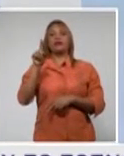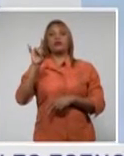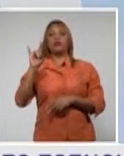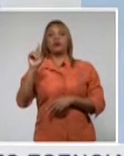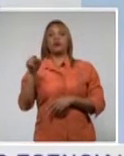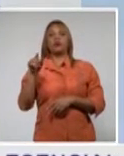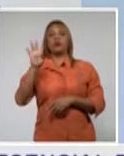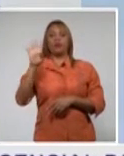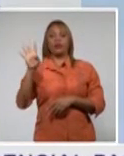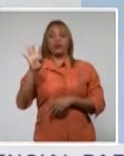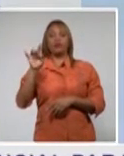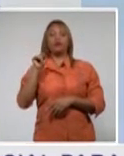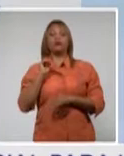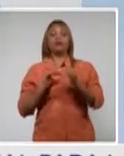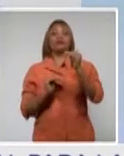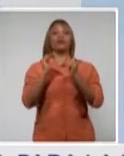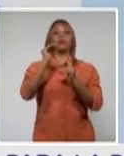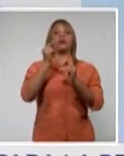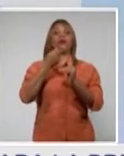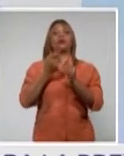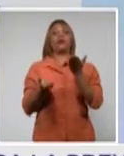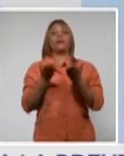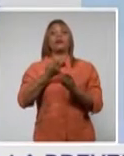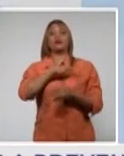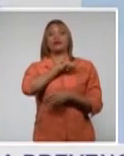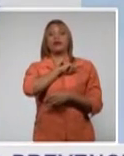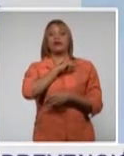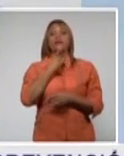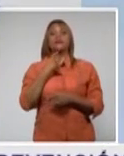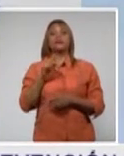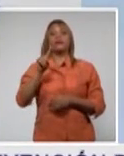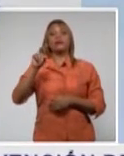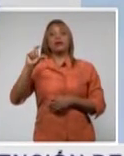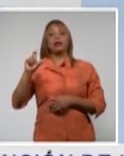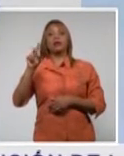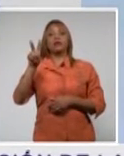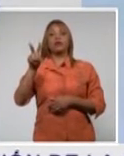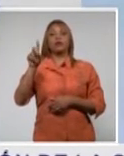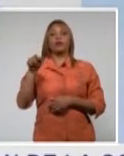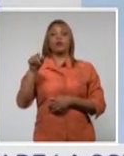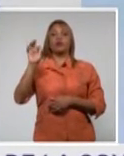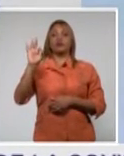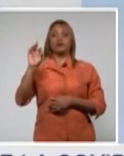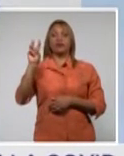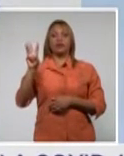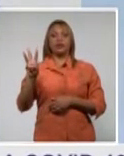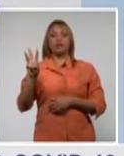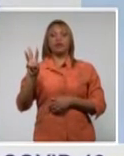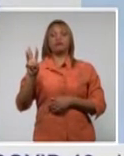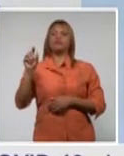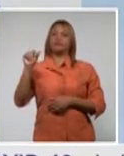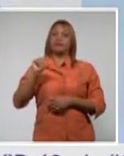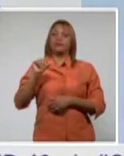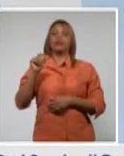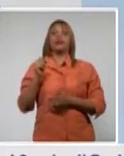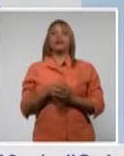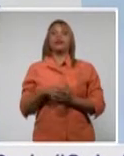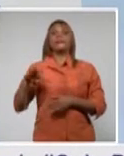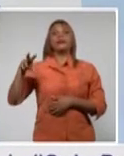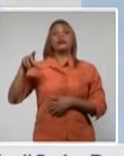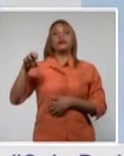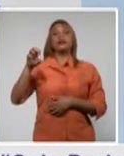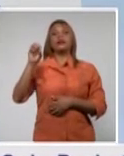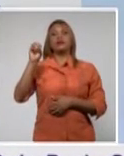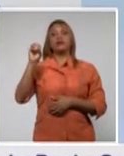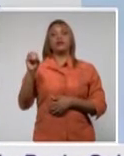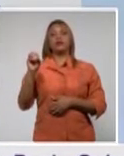19.44, slightly higher than yesterday's. Then Villa Clara with 2.83, lower than